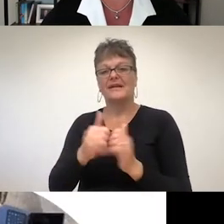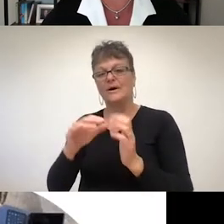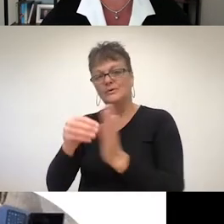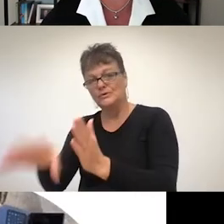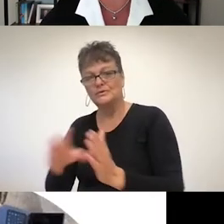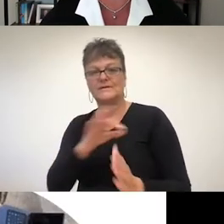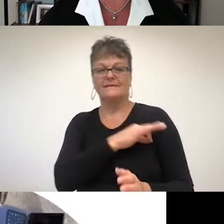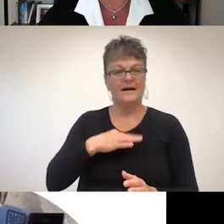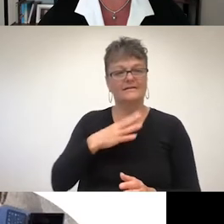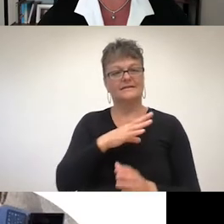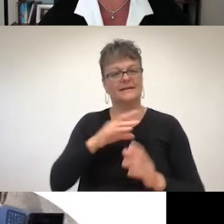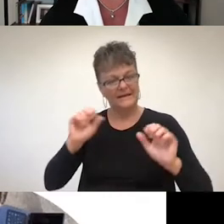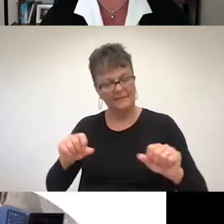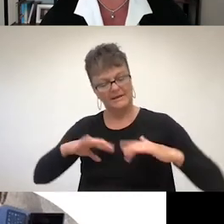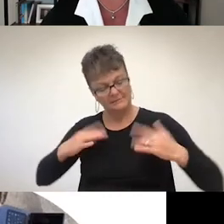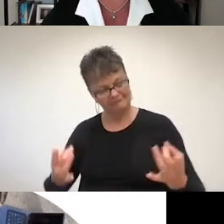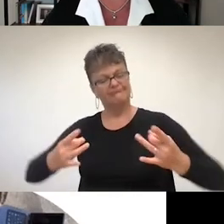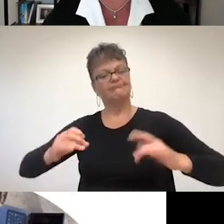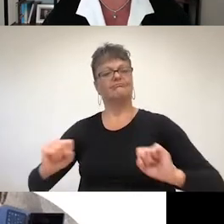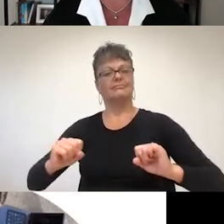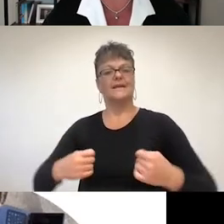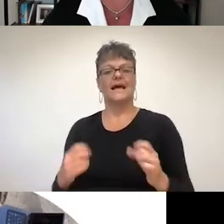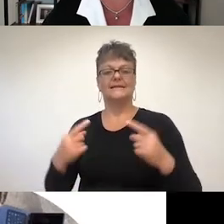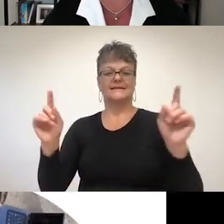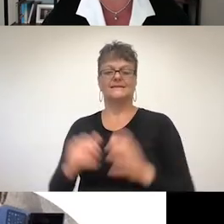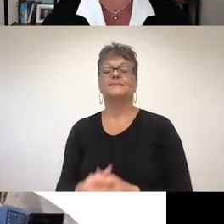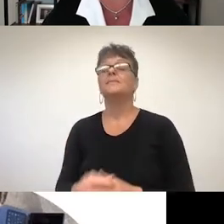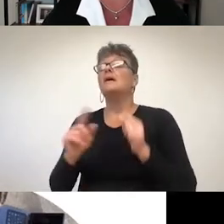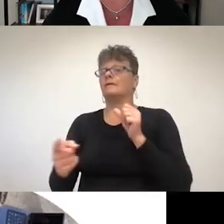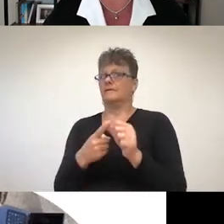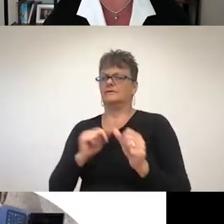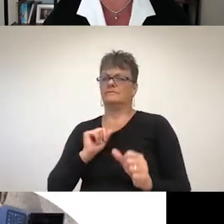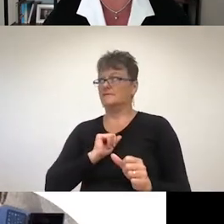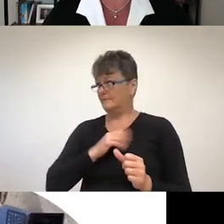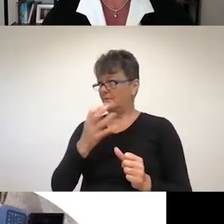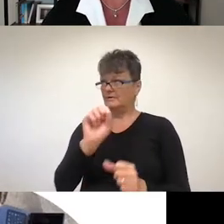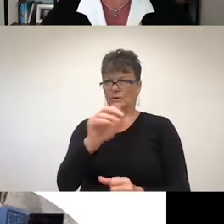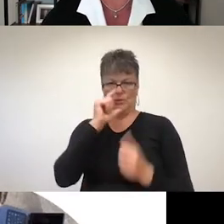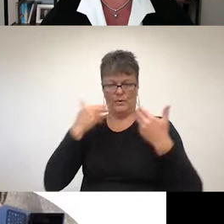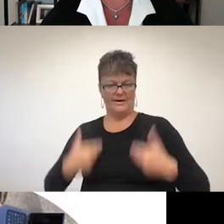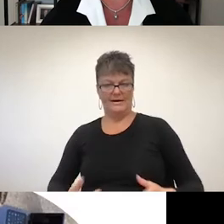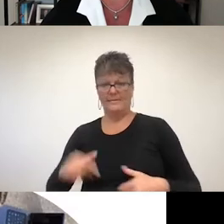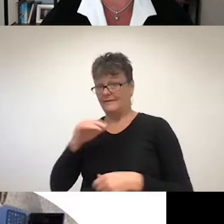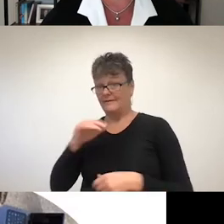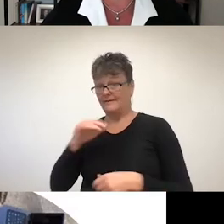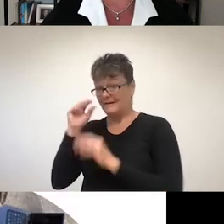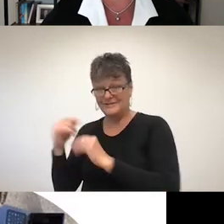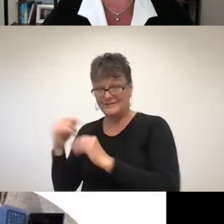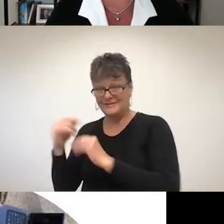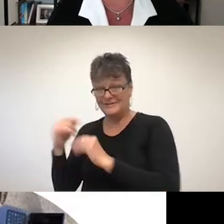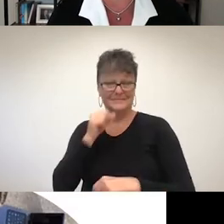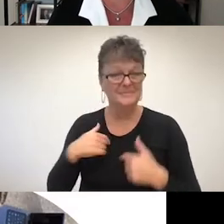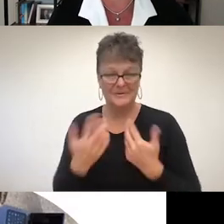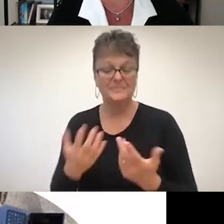want you to meet Flower Darby, learn a little bit more about who I am when I'm not in Zoom or in the classroom. This is my family. My